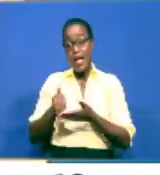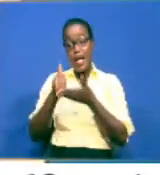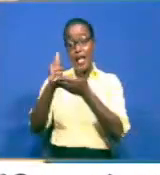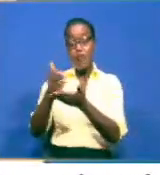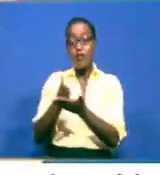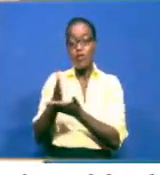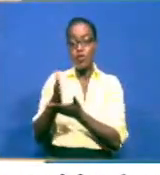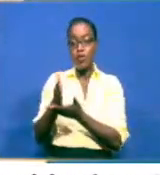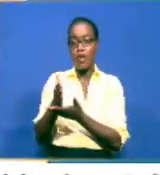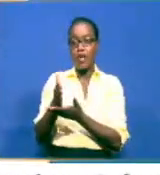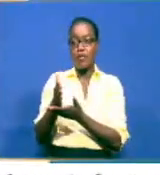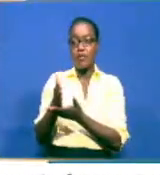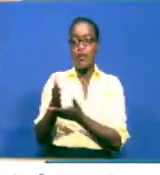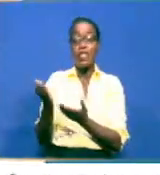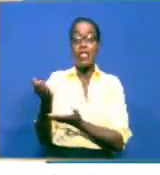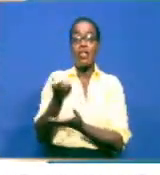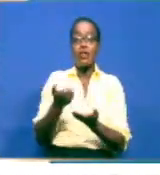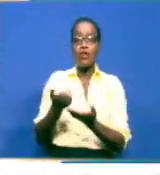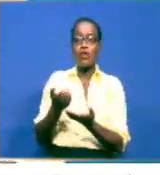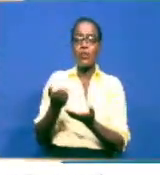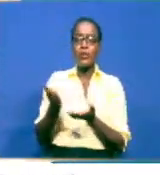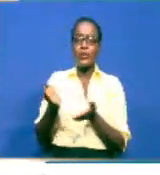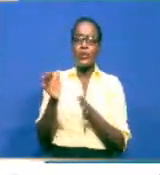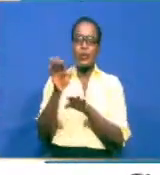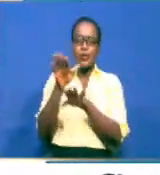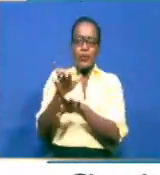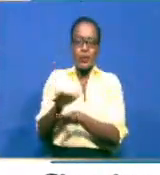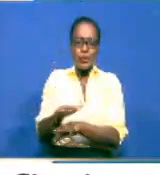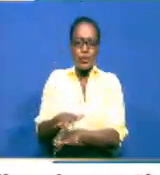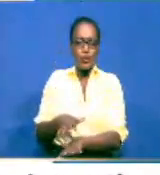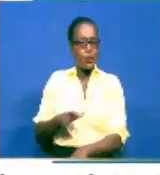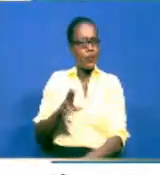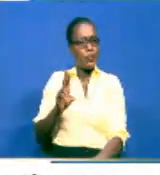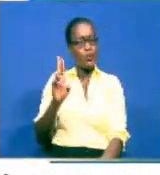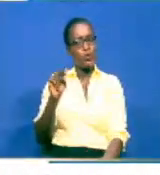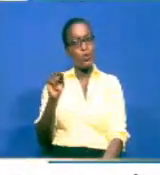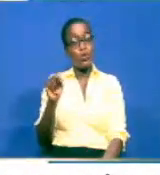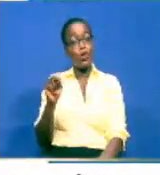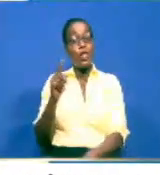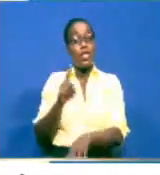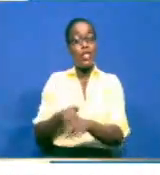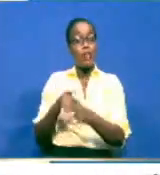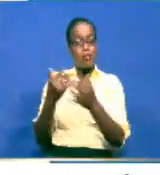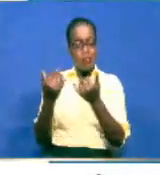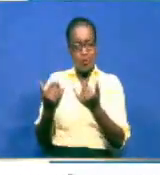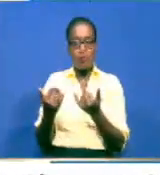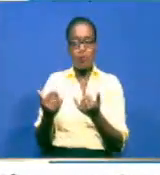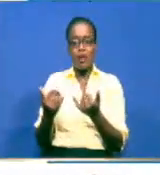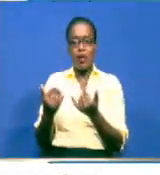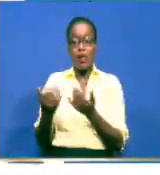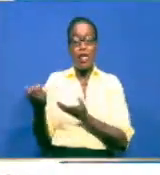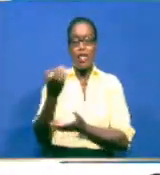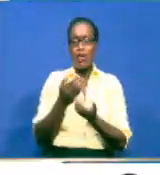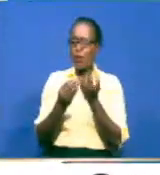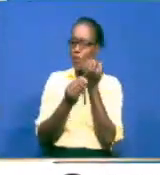ensure that the economy does not continue to slacken, especially during this time. The economy is not really doing well. Yes.